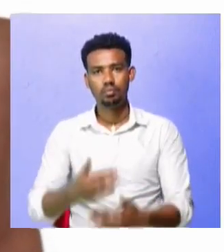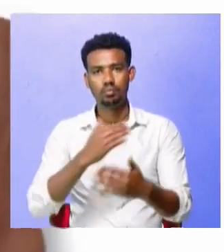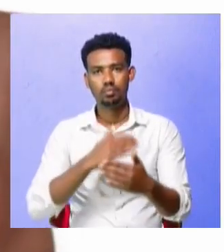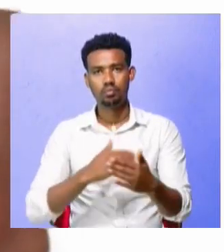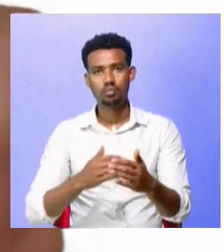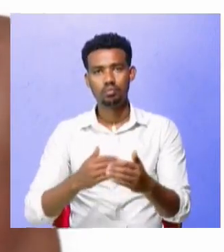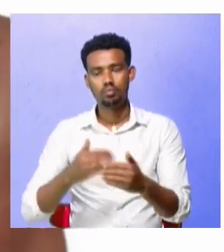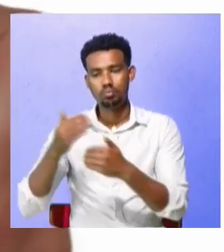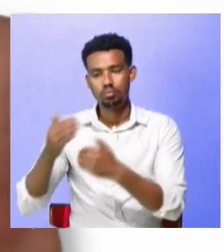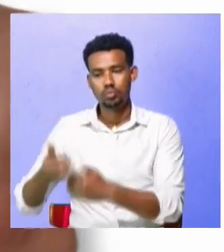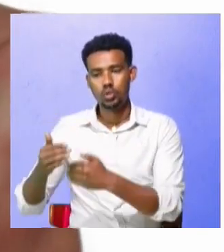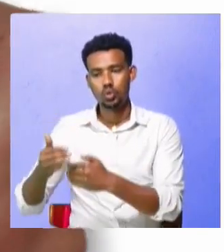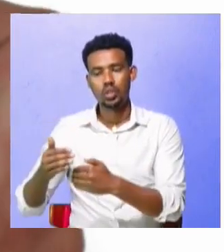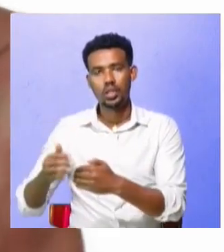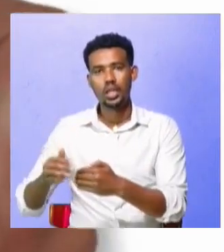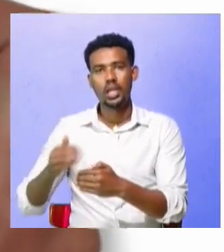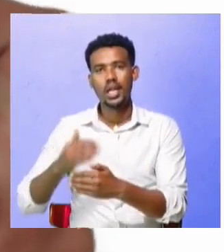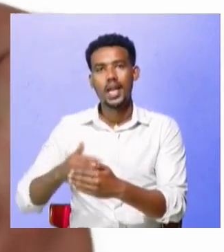between,